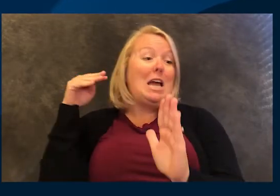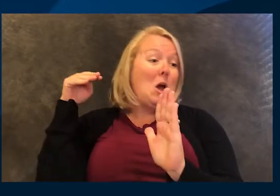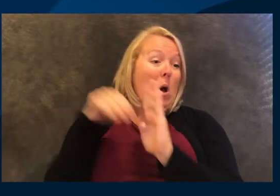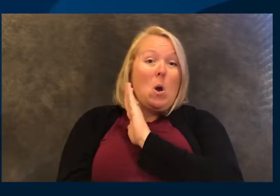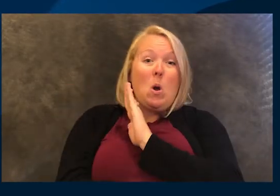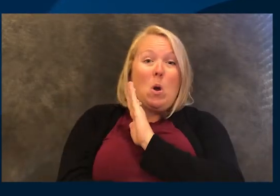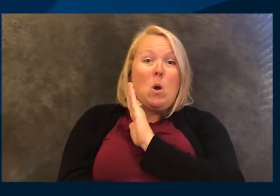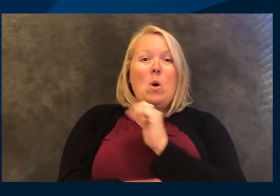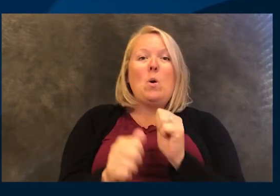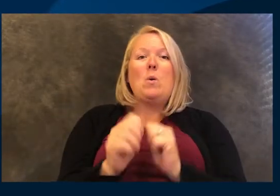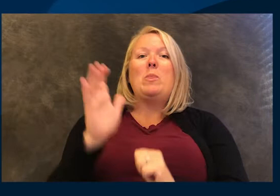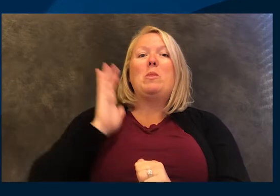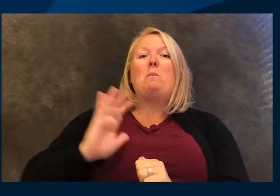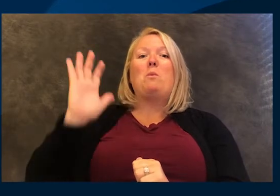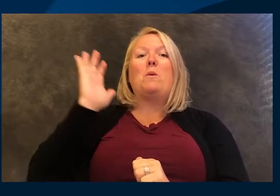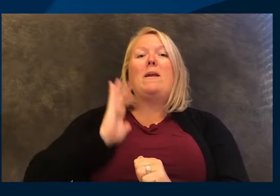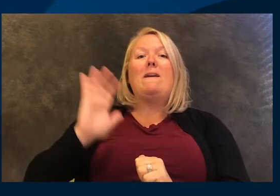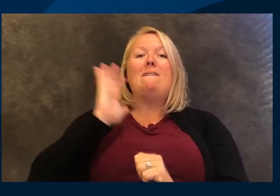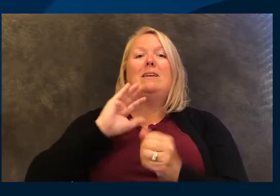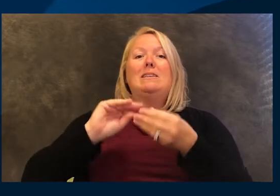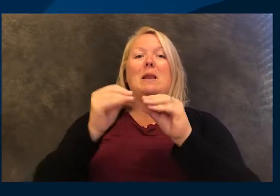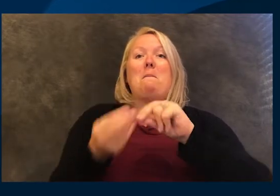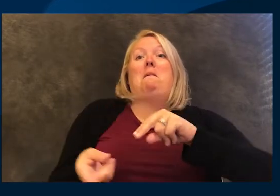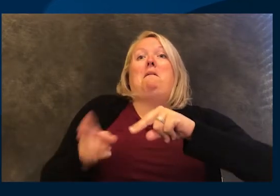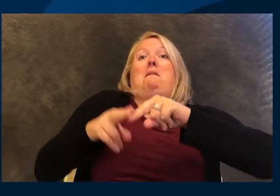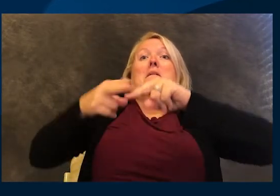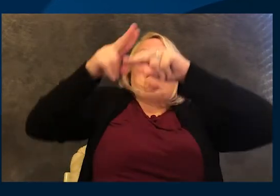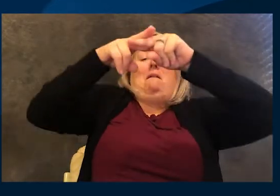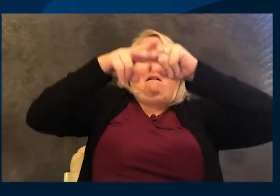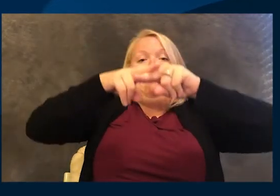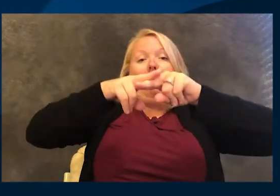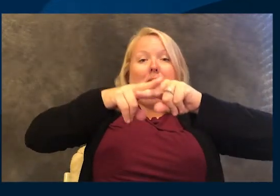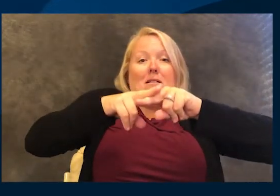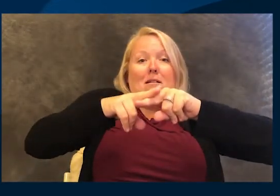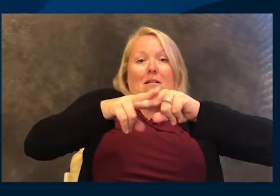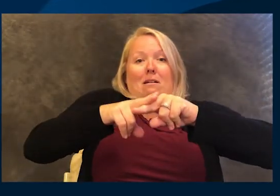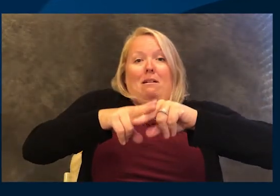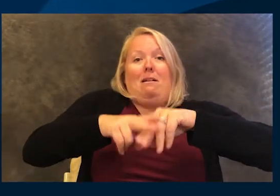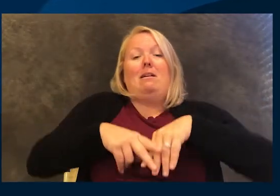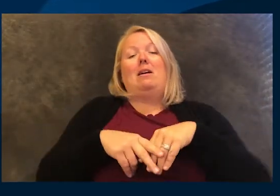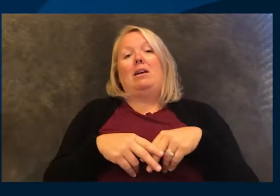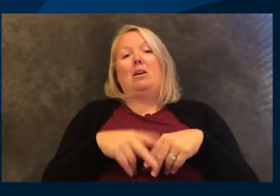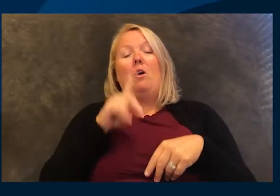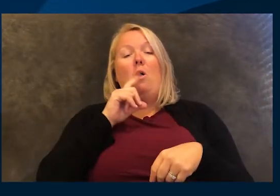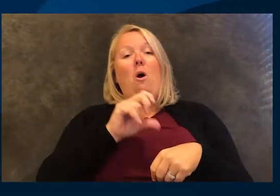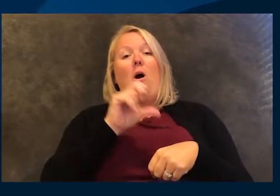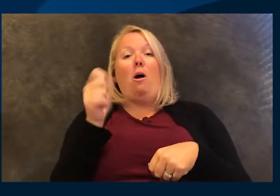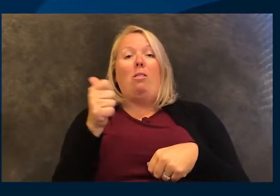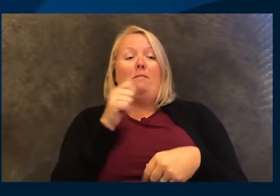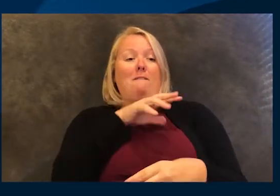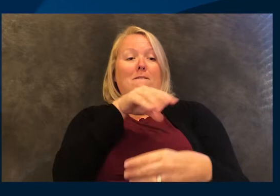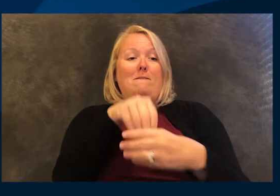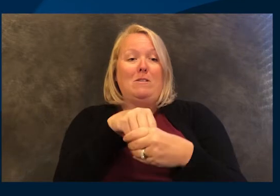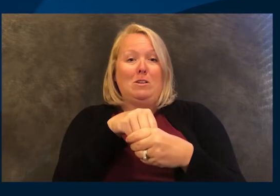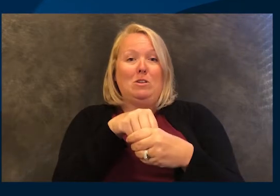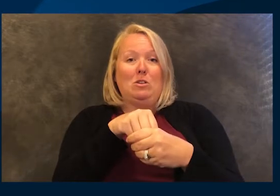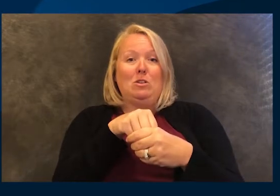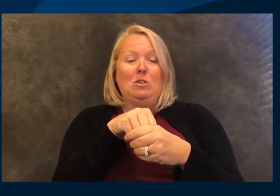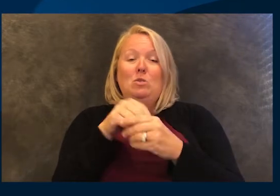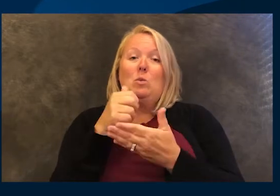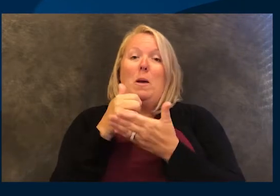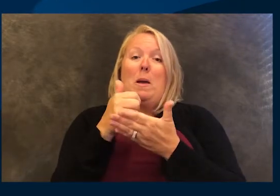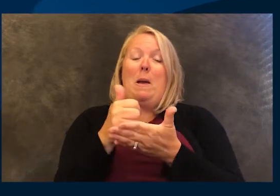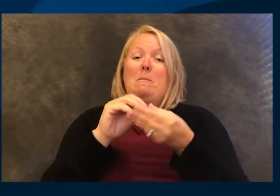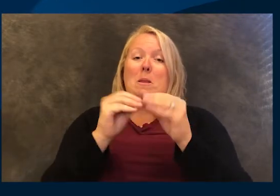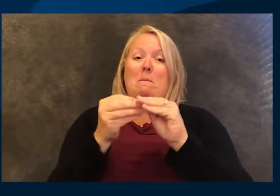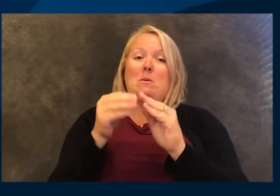seen with previous waves when we had increased state restrictions or other hard interventions to drive the